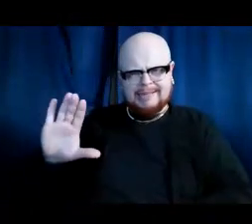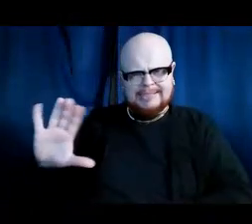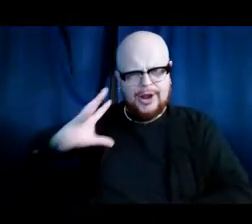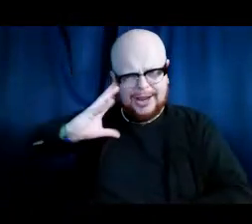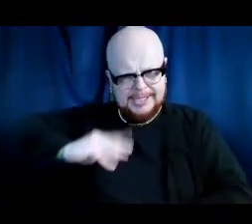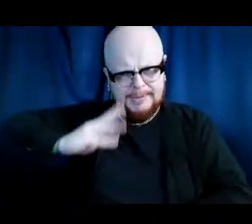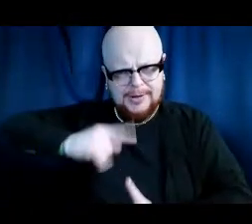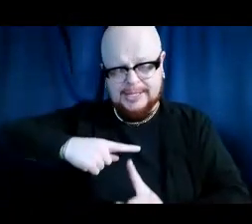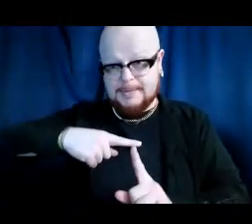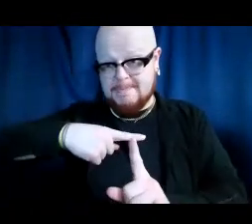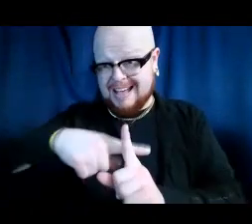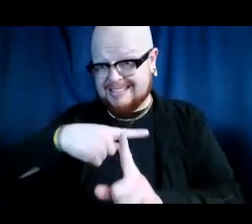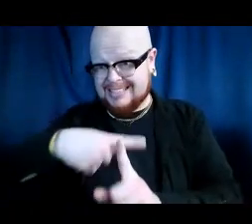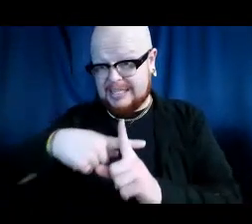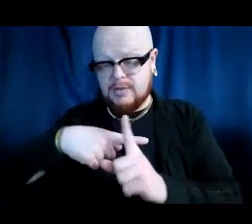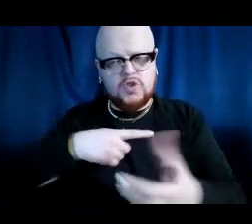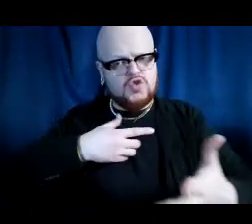the content?